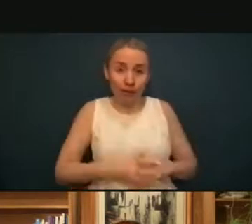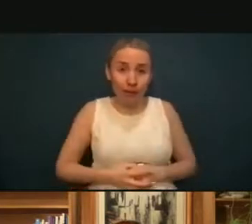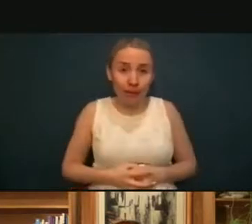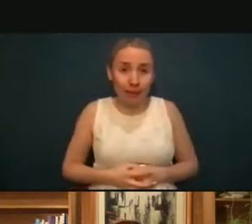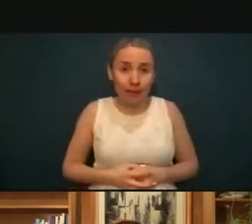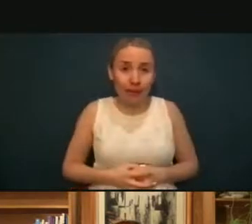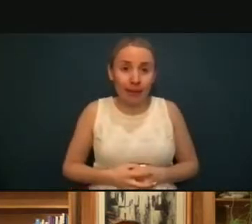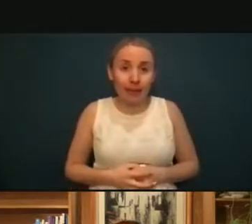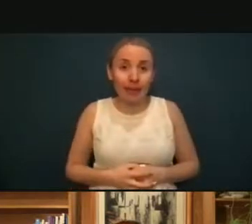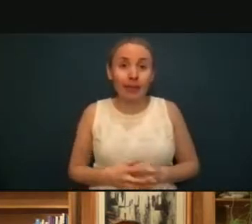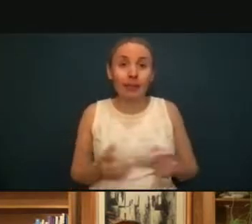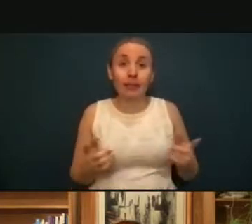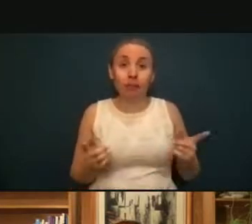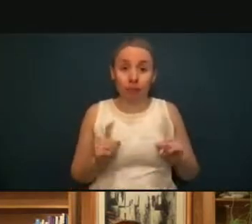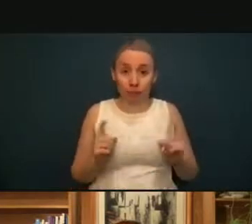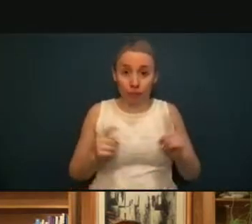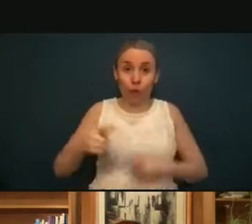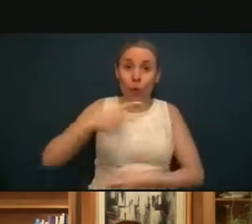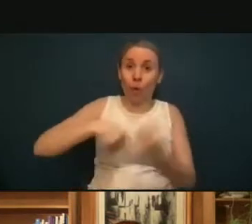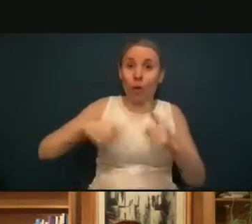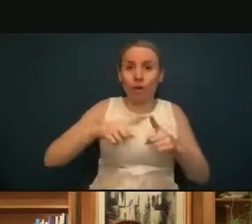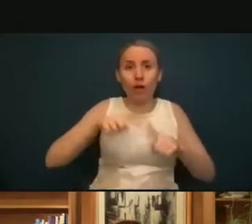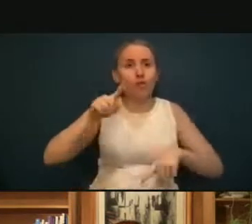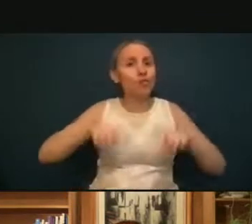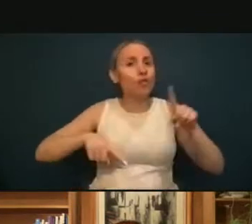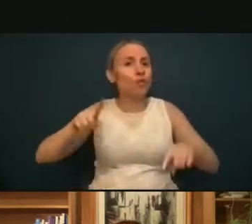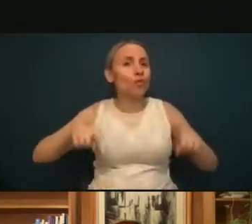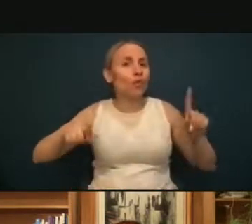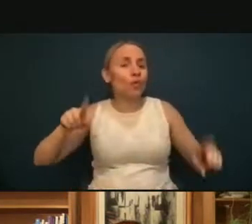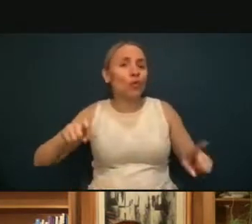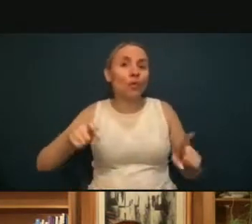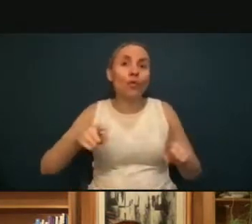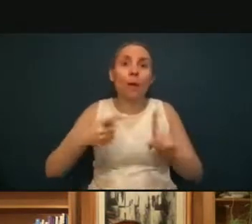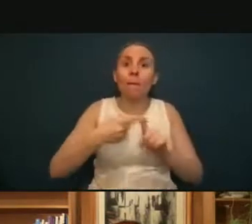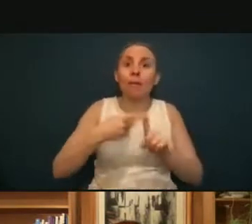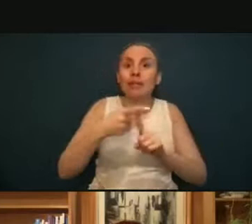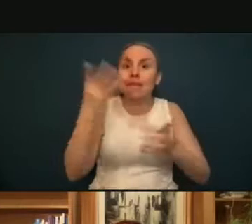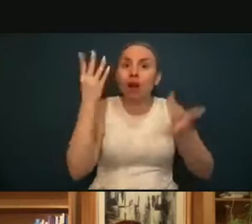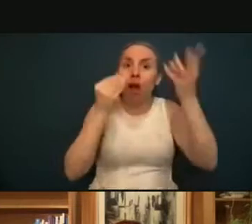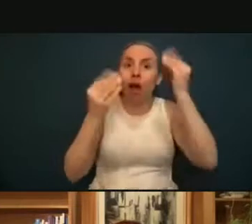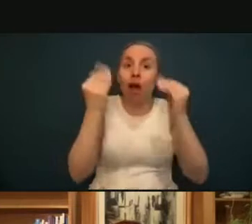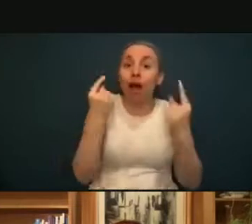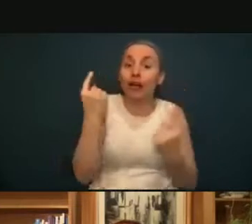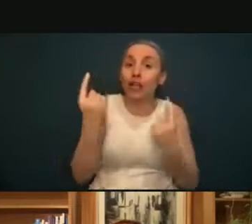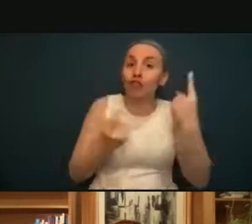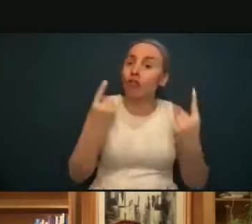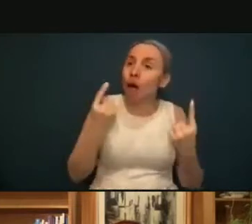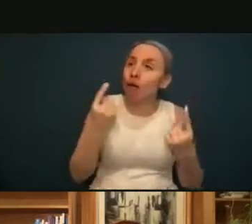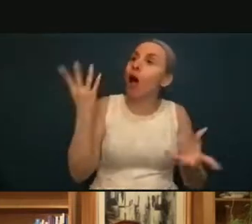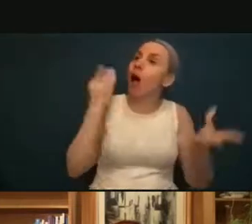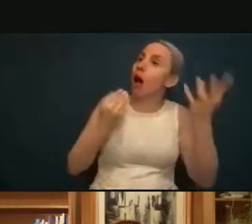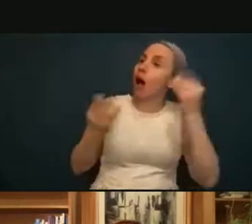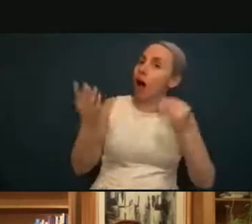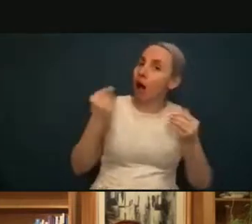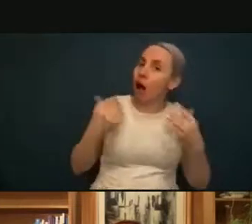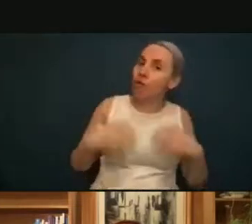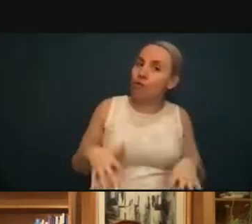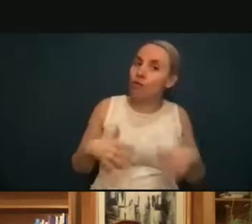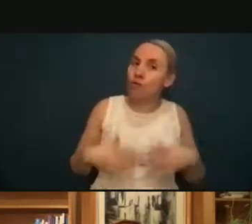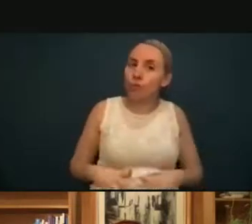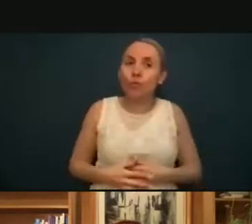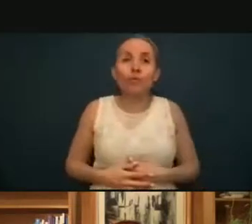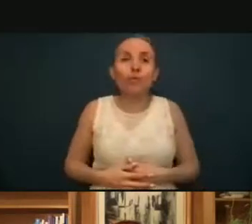have between all of us, all the things that we can learn, because I think